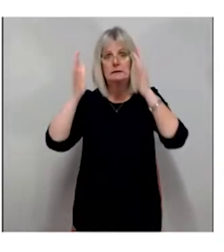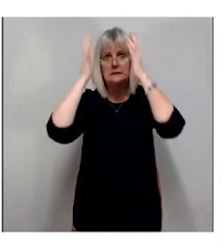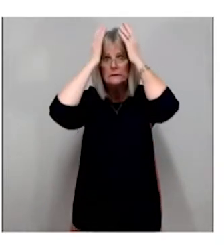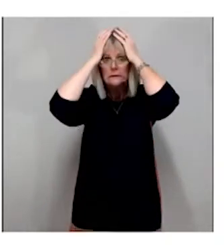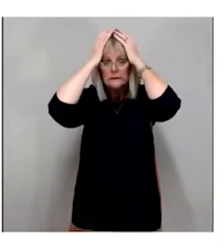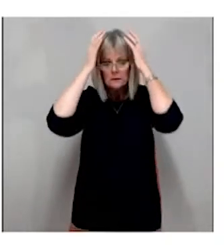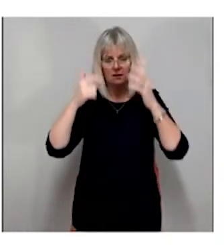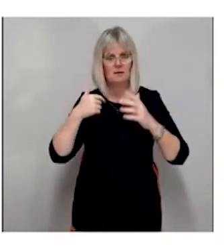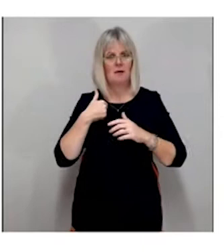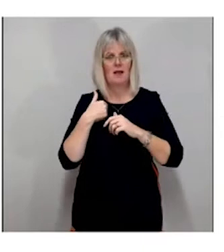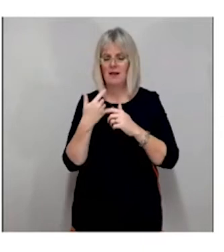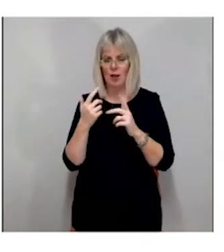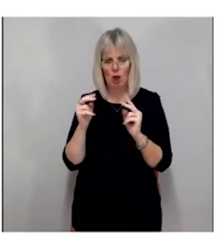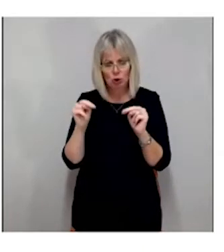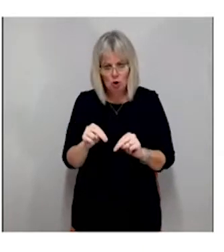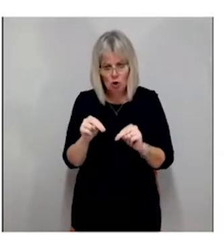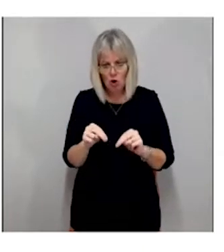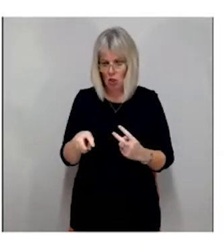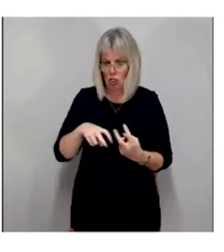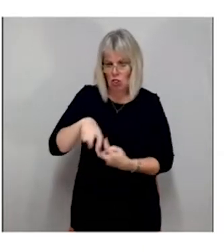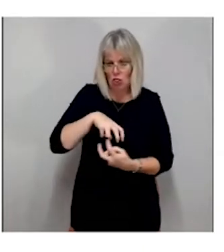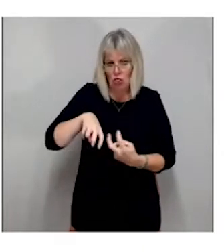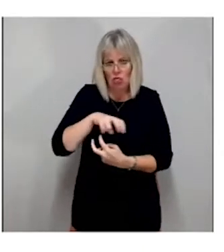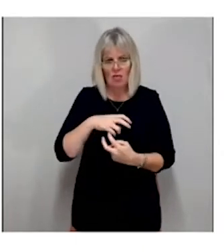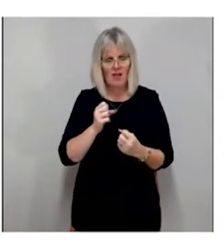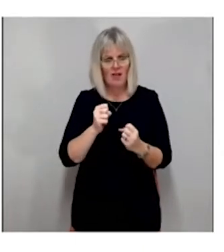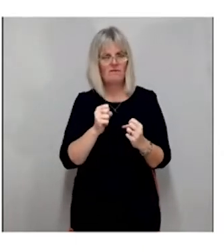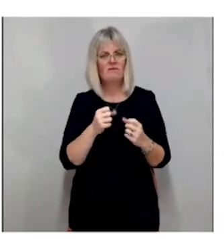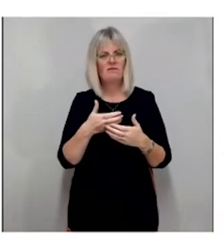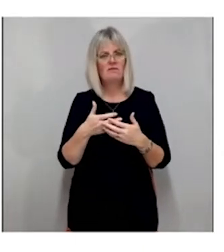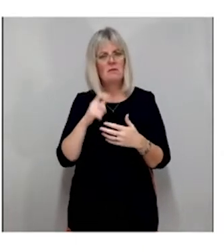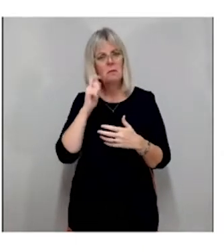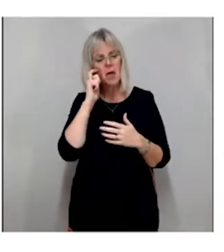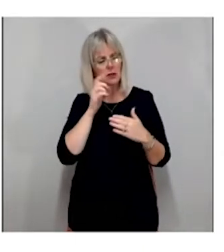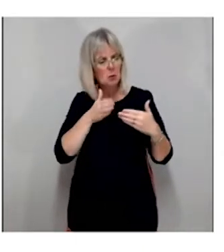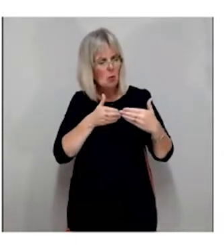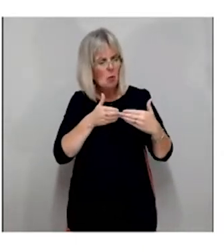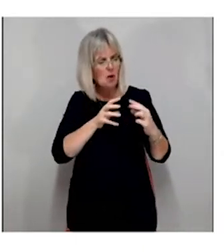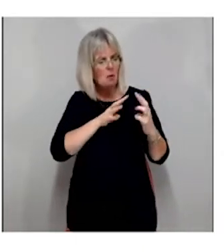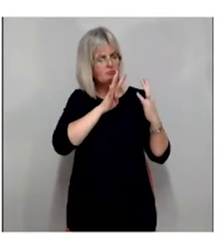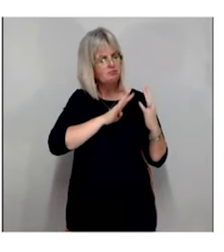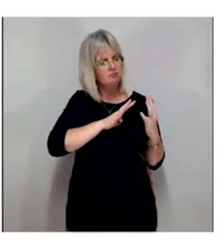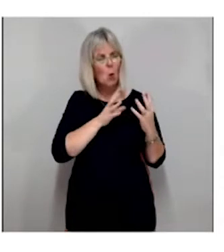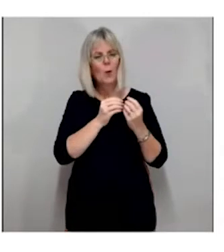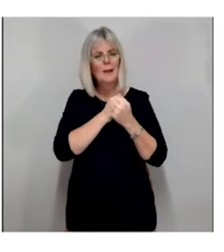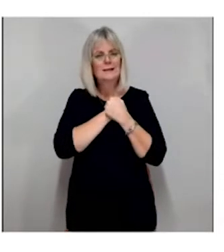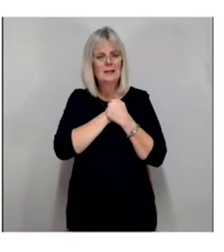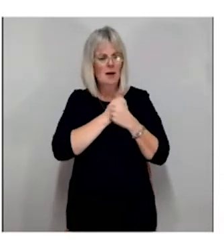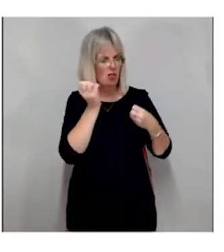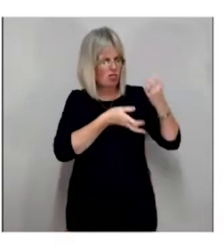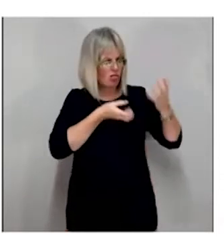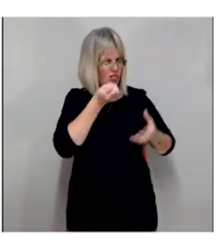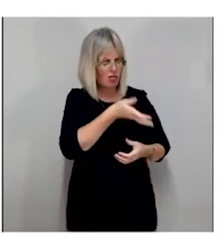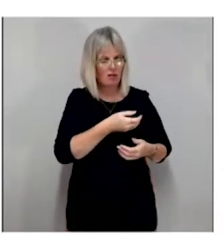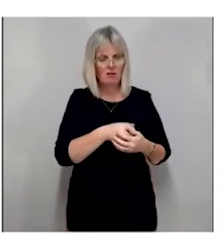dog. There's a crib in the corner filled with stuffed animals. There's a play tent that's spilling with books and a train